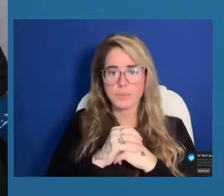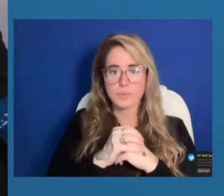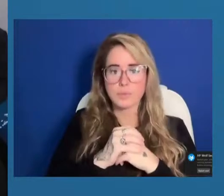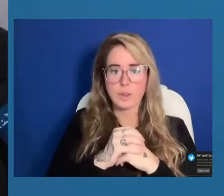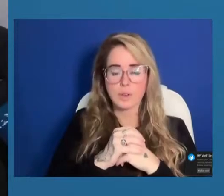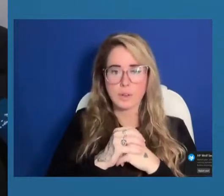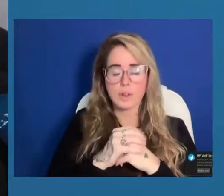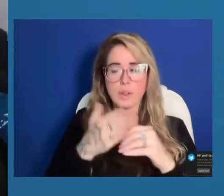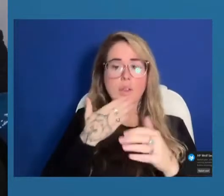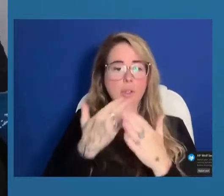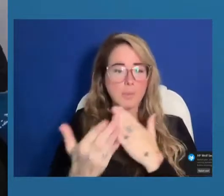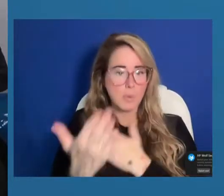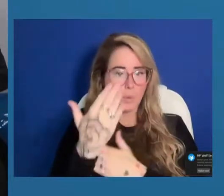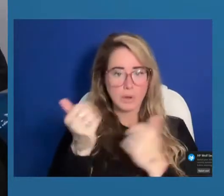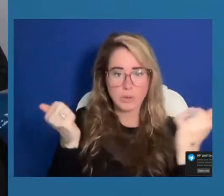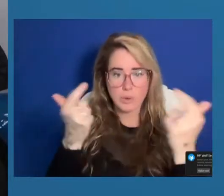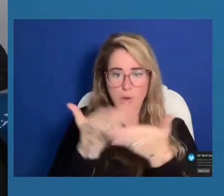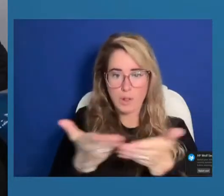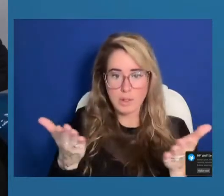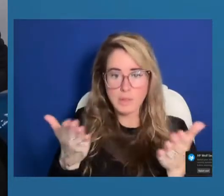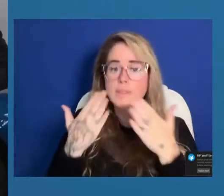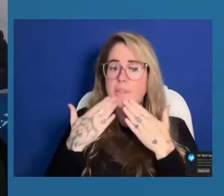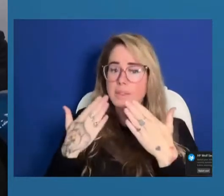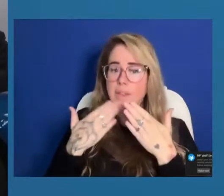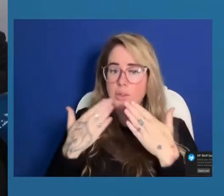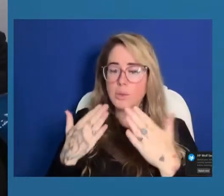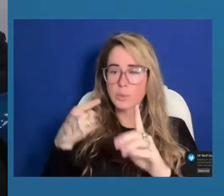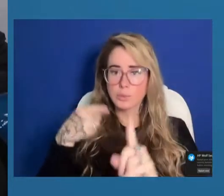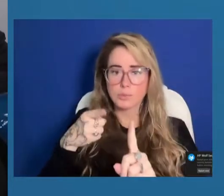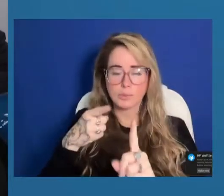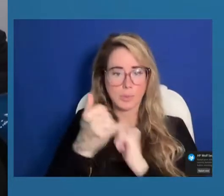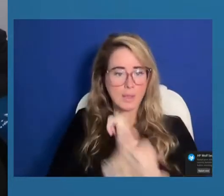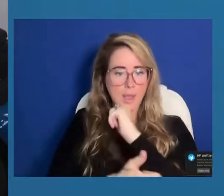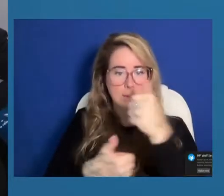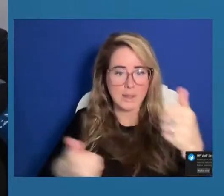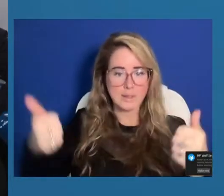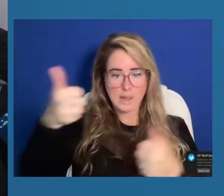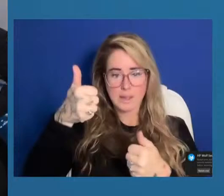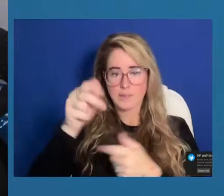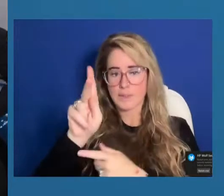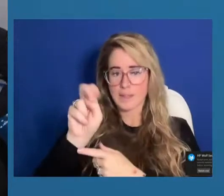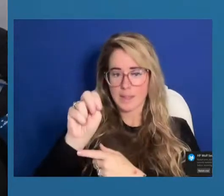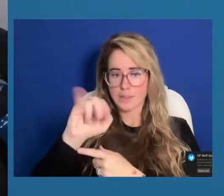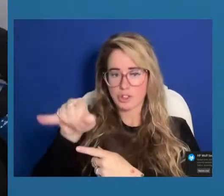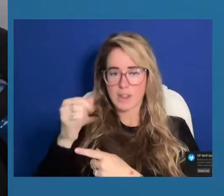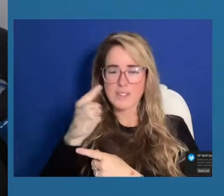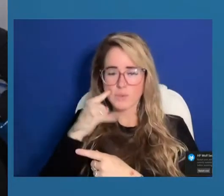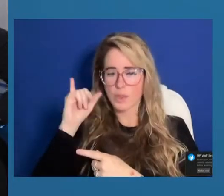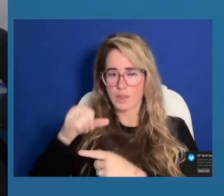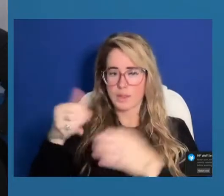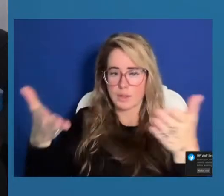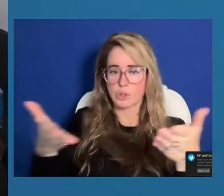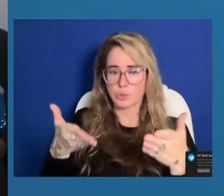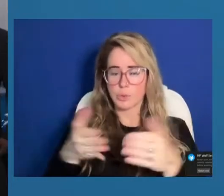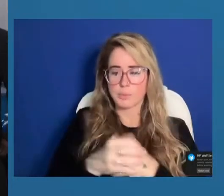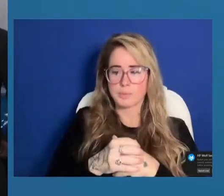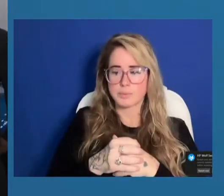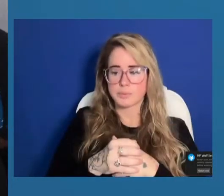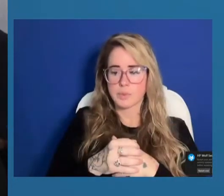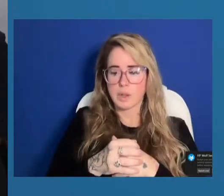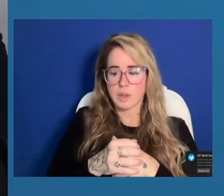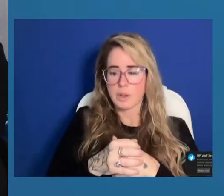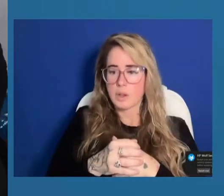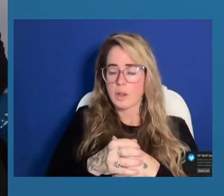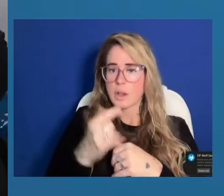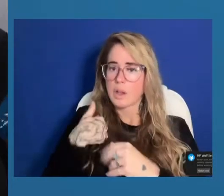Good morning, all, and thank you, County Executive Ken Jenkins, for that introduction. I'm honored to